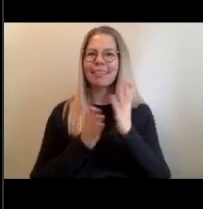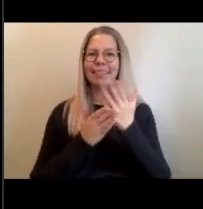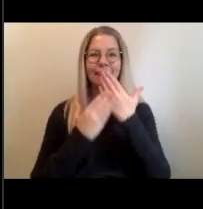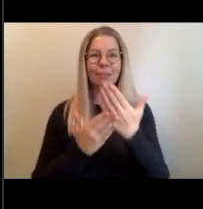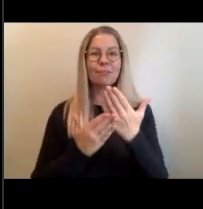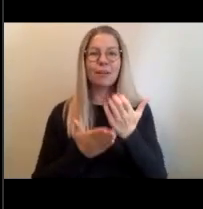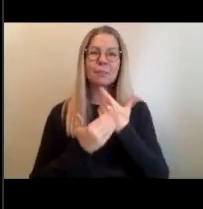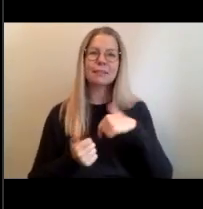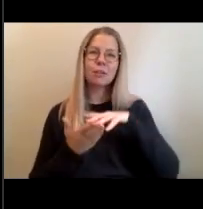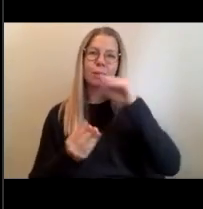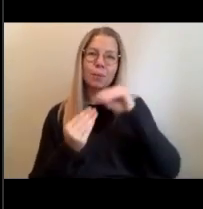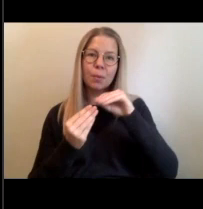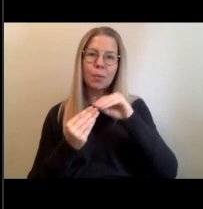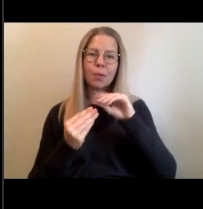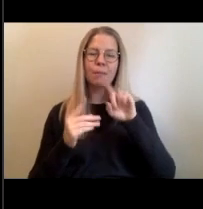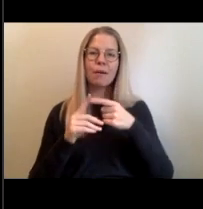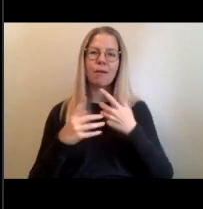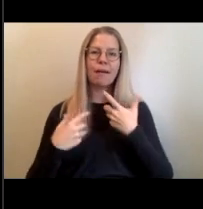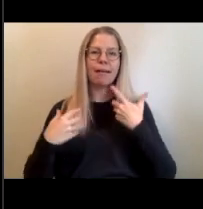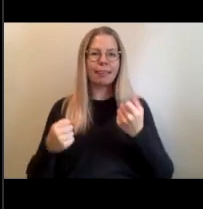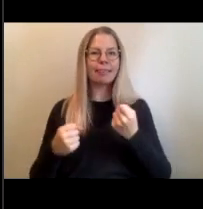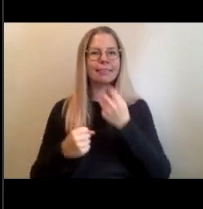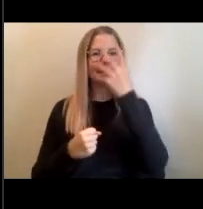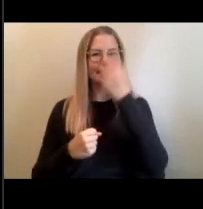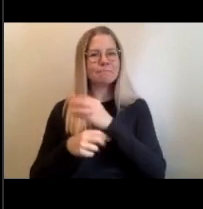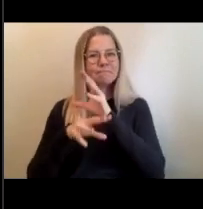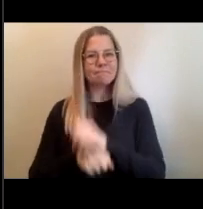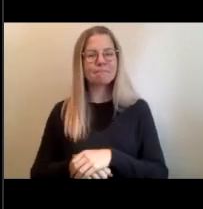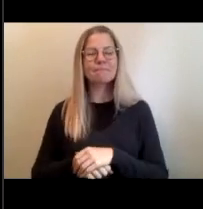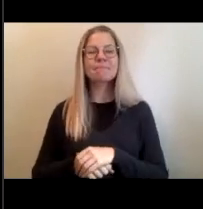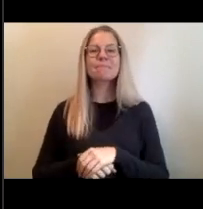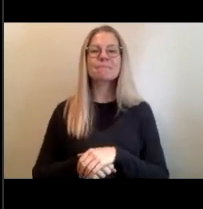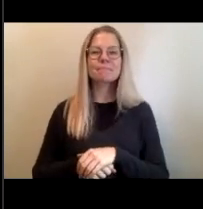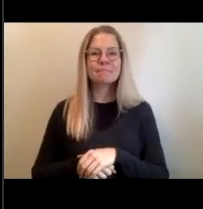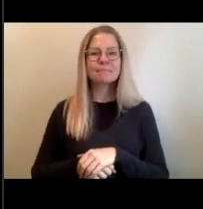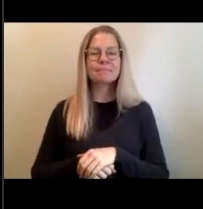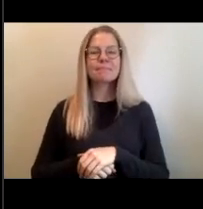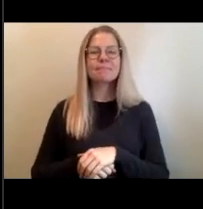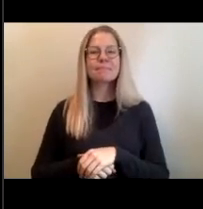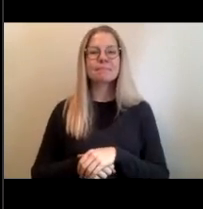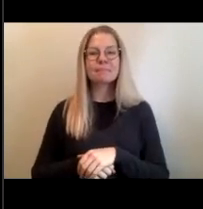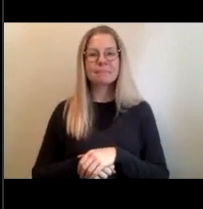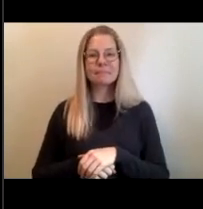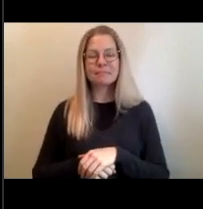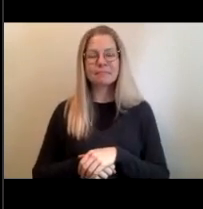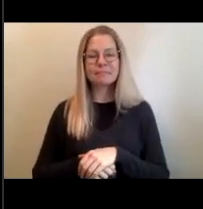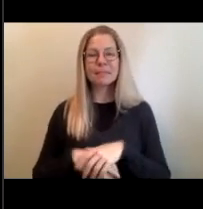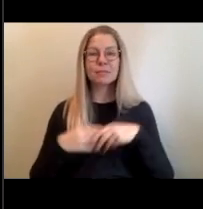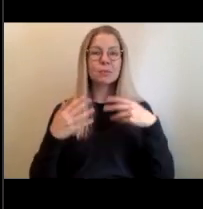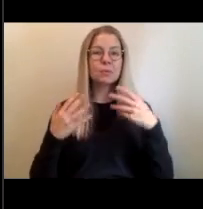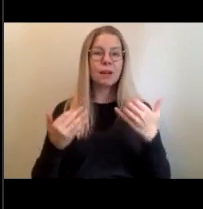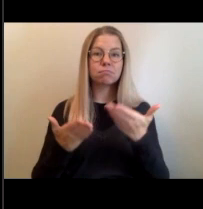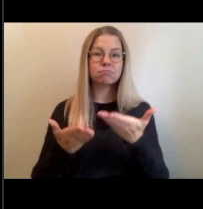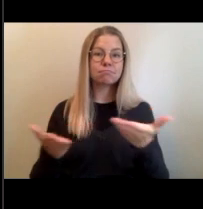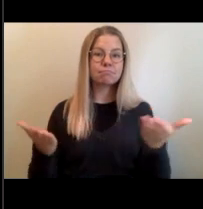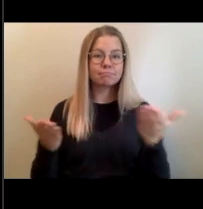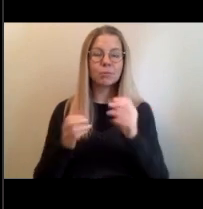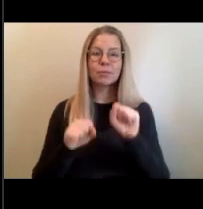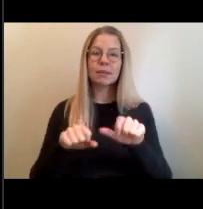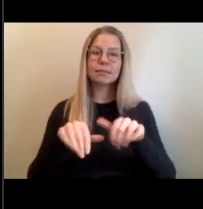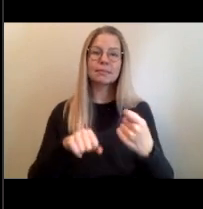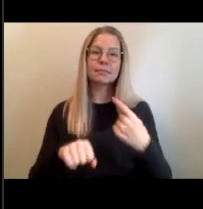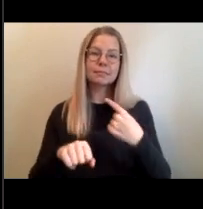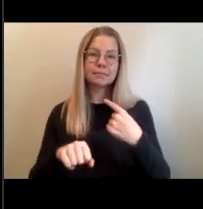about healthy sleep. So now I think it would be great if everyone ask their questions and put questions in the